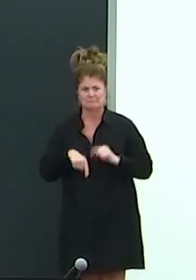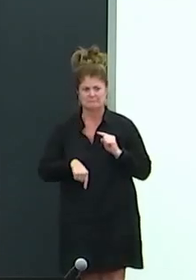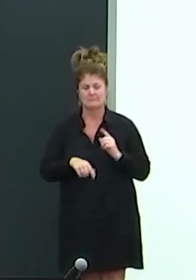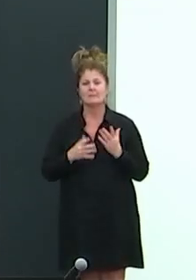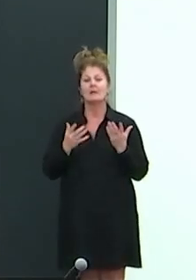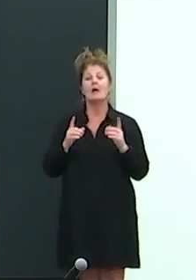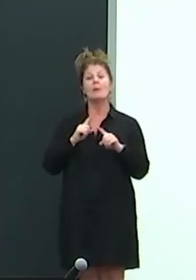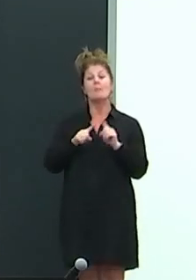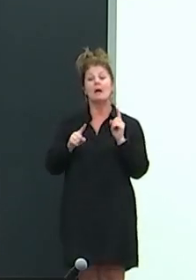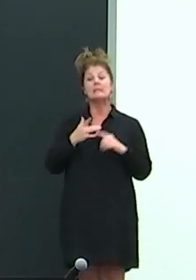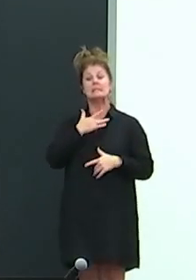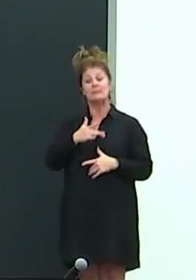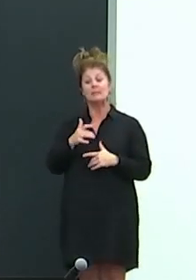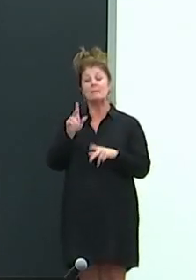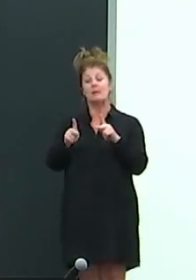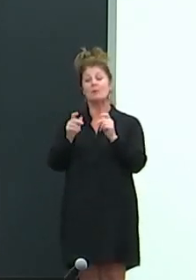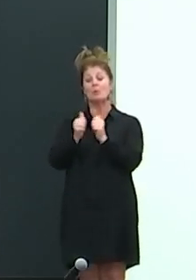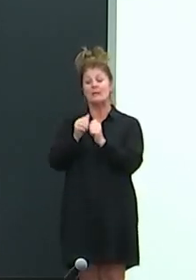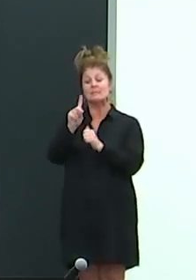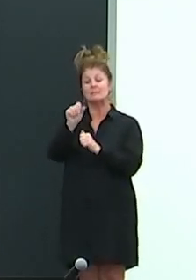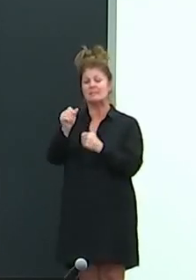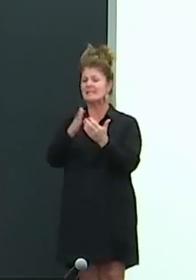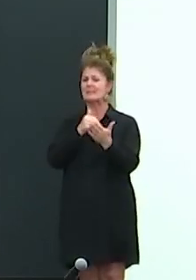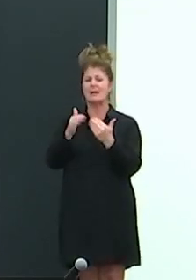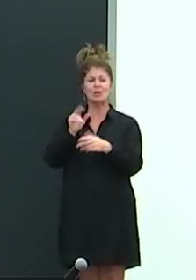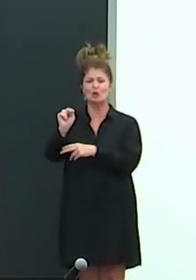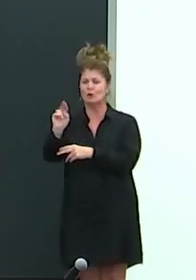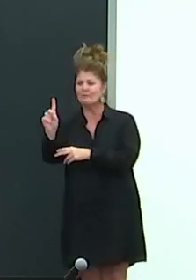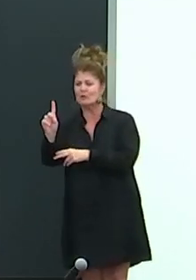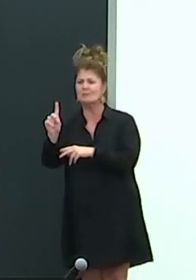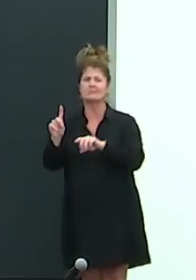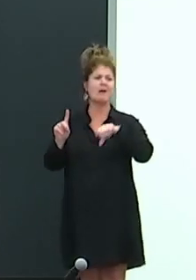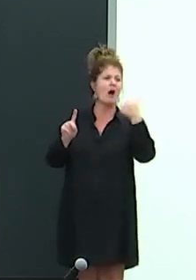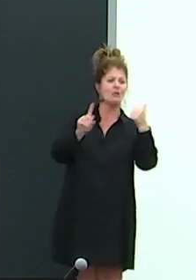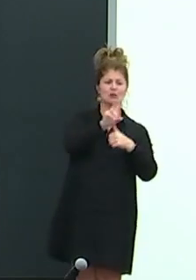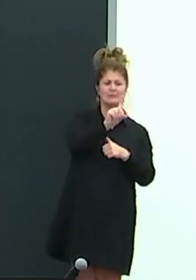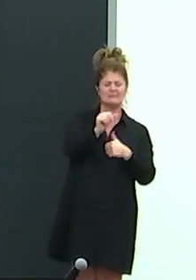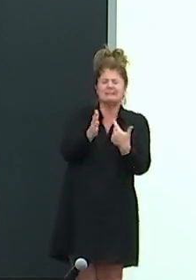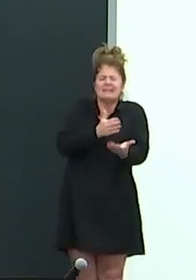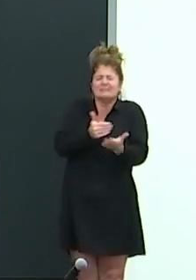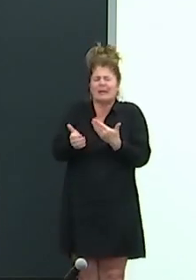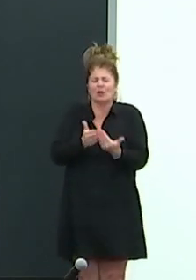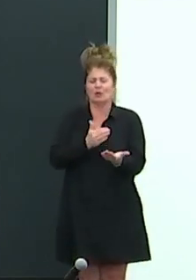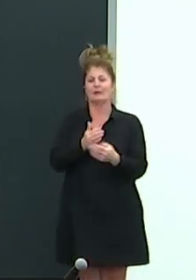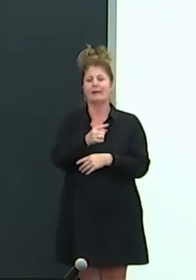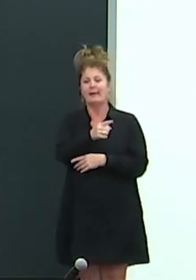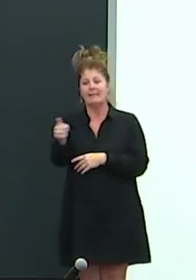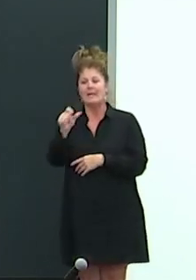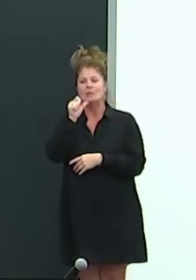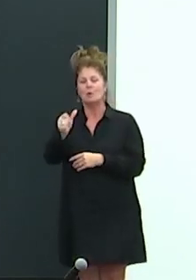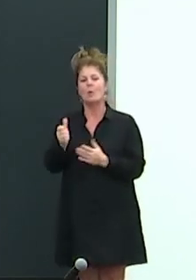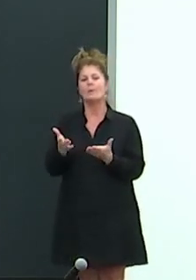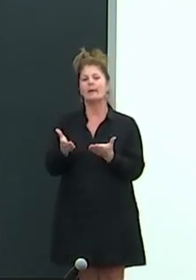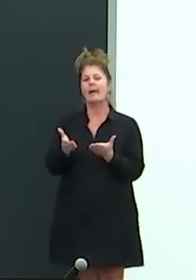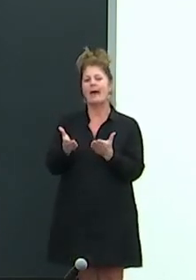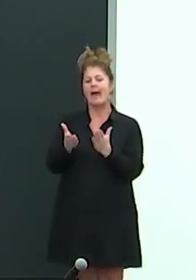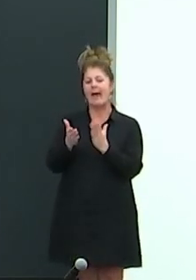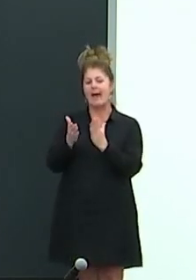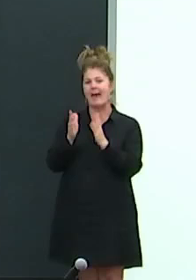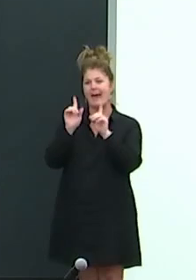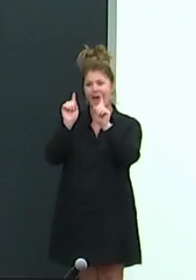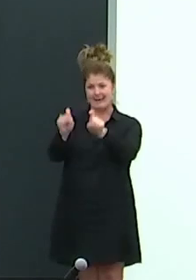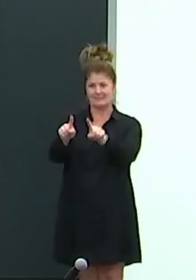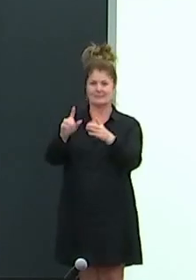times, individuals with disabilities, whether it's neurodiversity or something else, they don't ask the